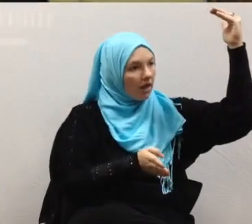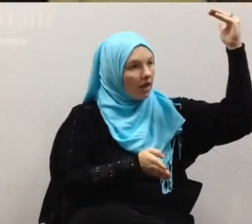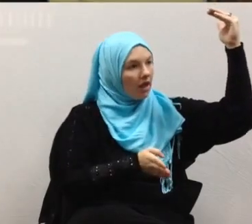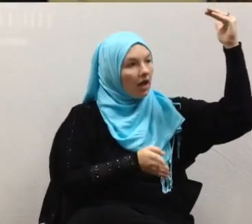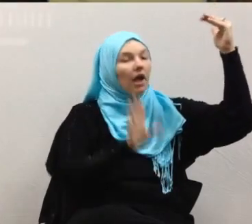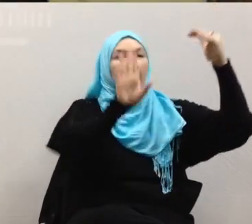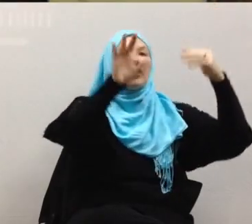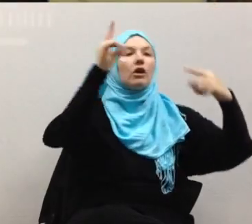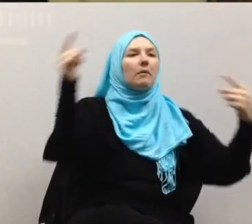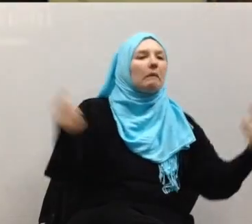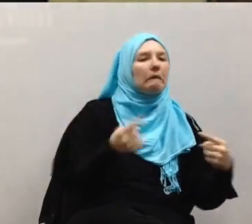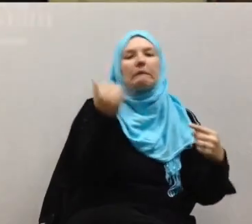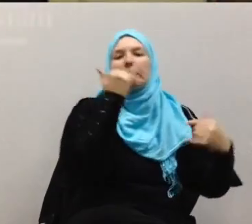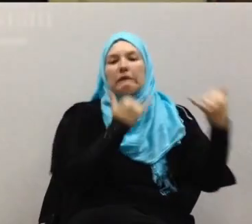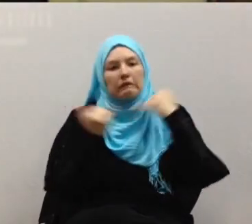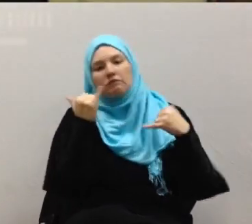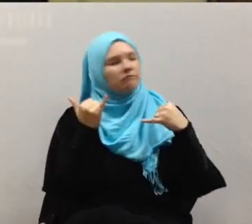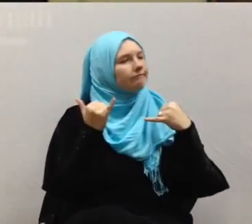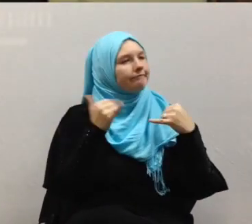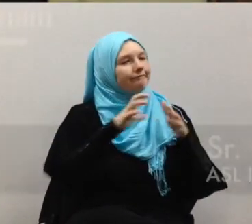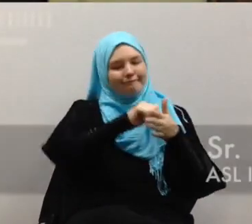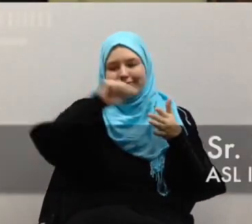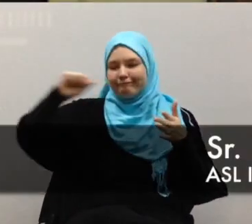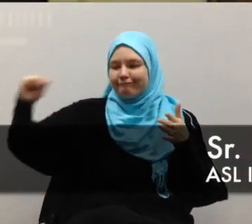deeds, to forgive them,